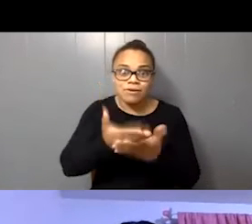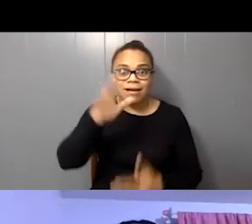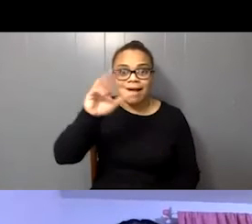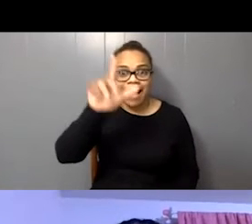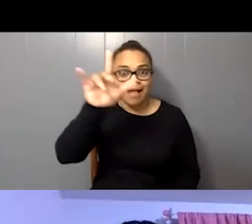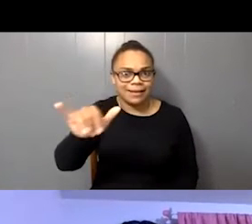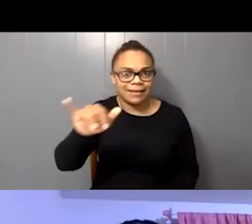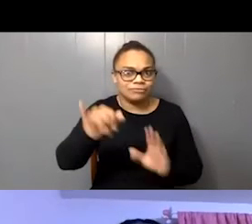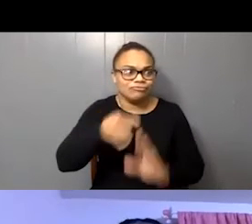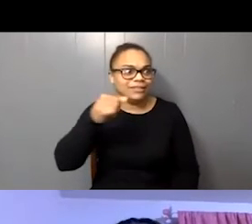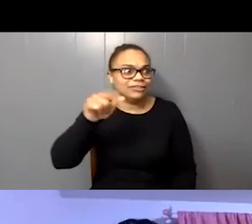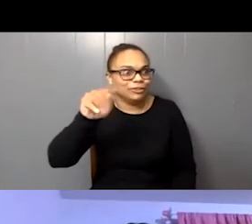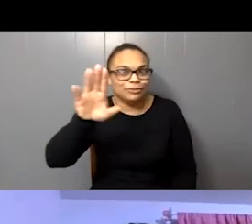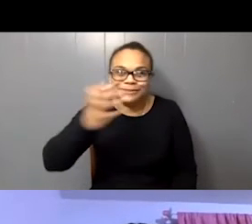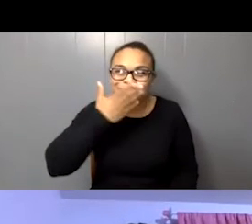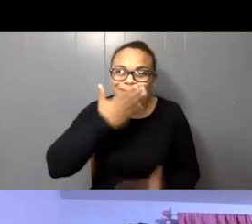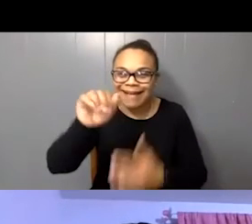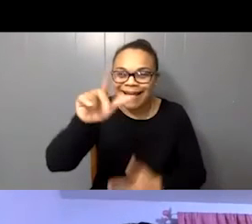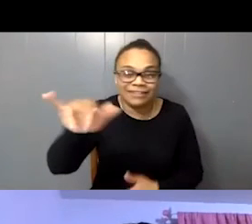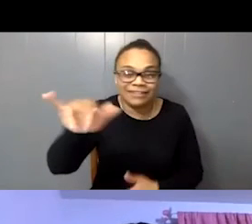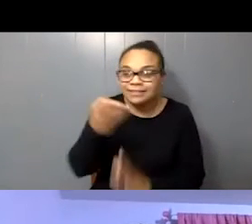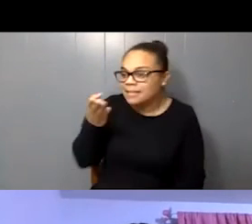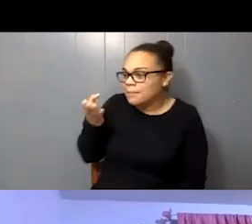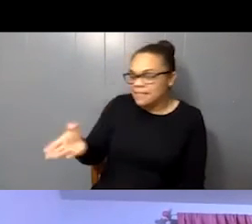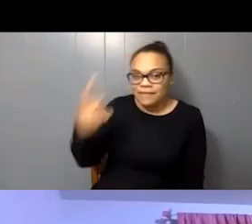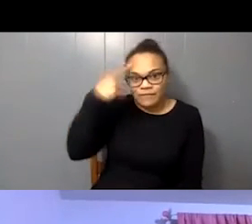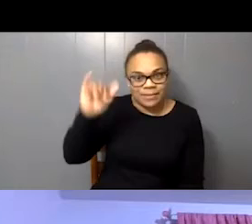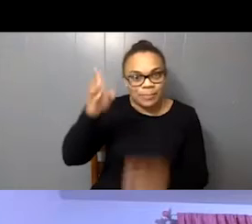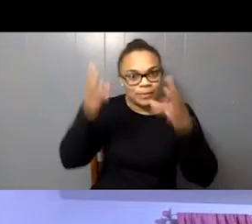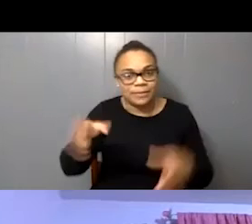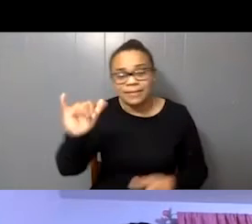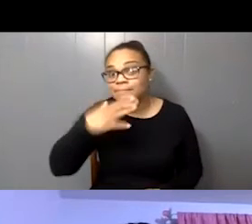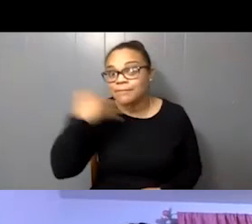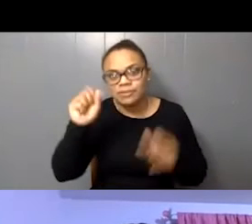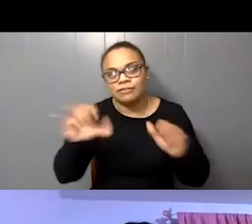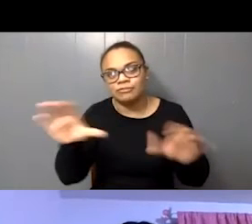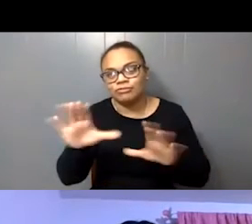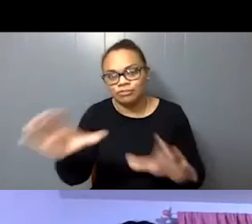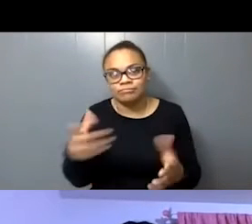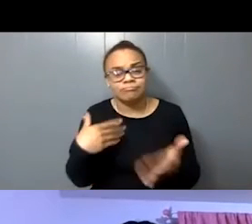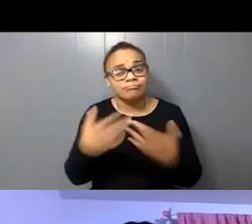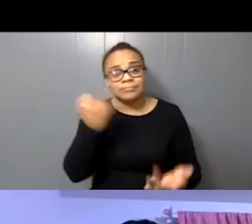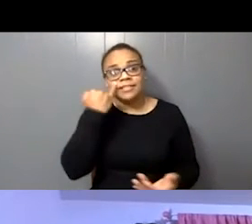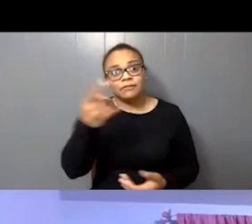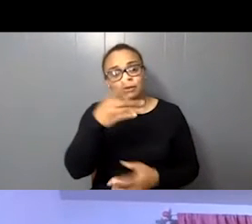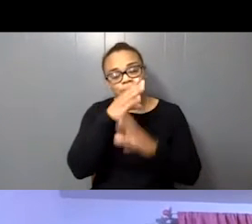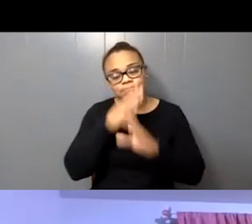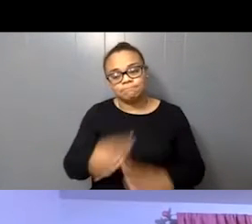Like, please just be there for them. That's the best thing you can do. Even in silence, just be there for the